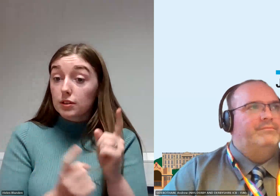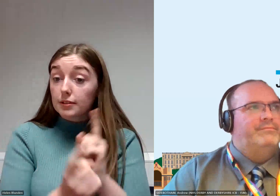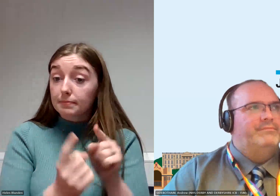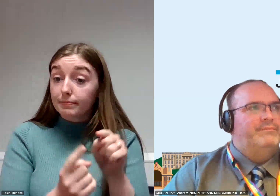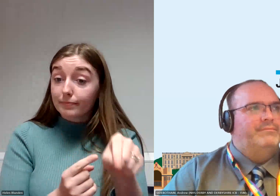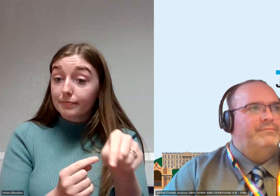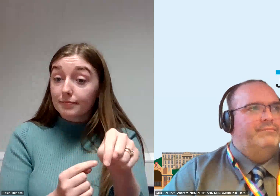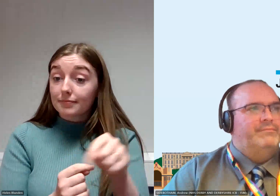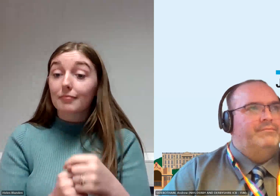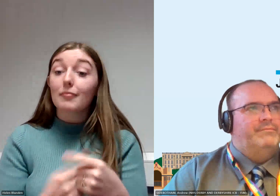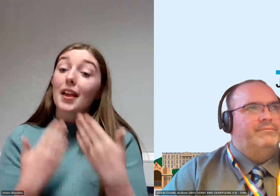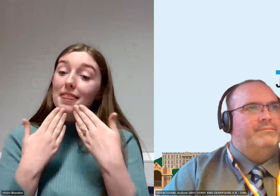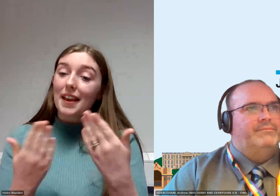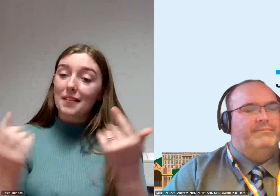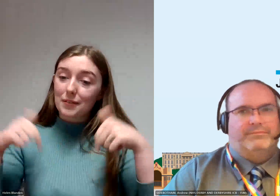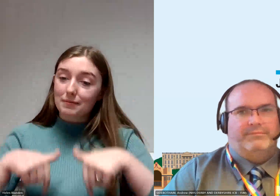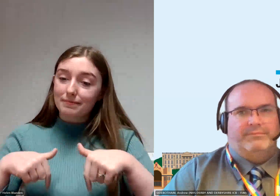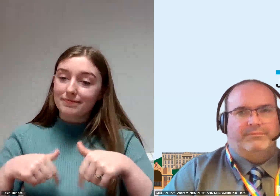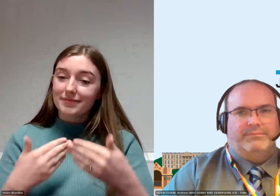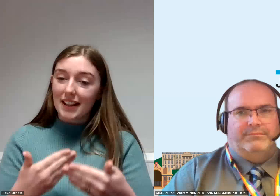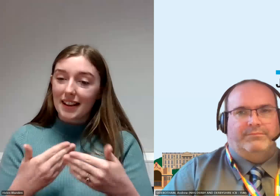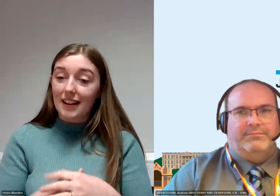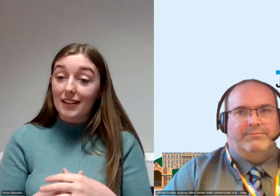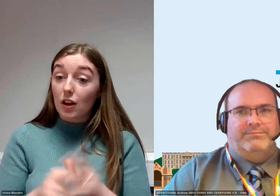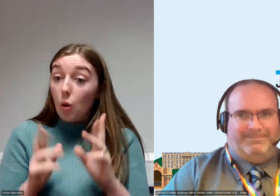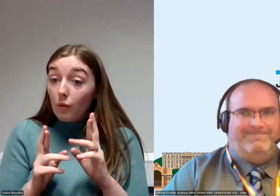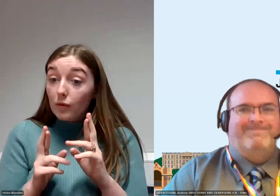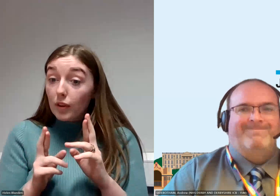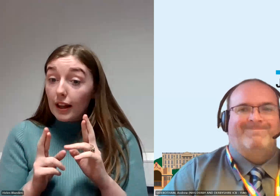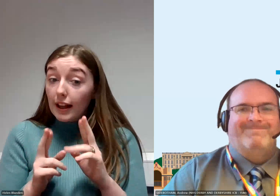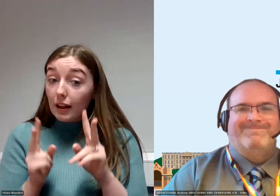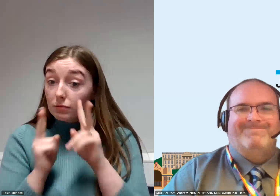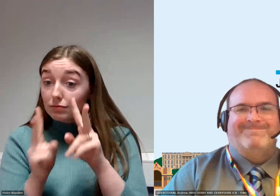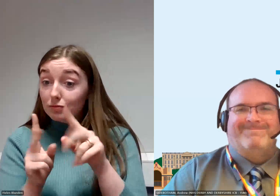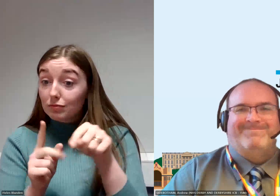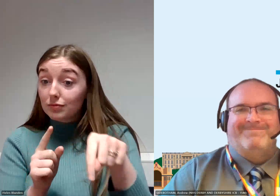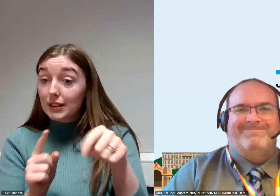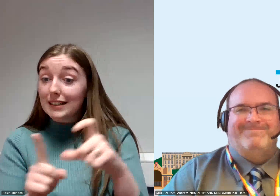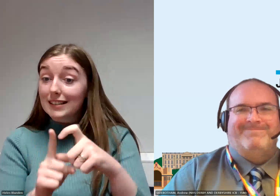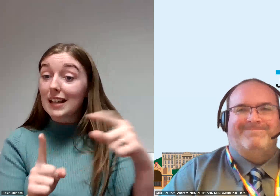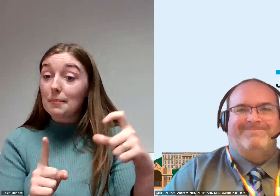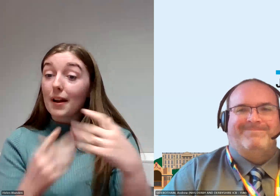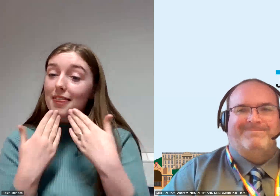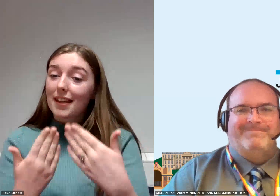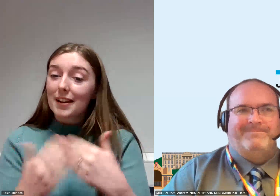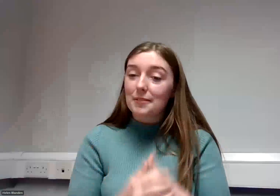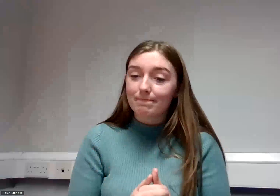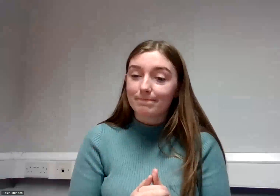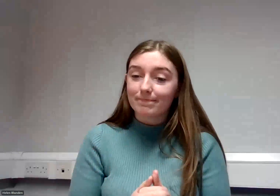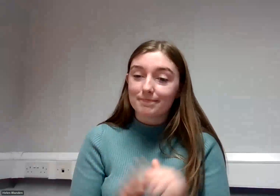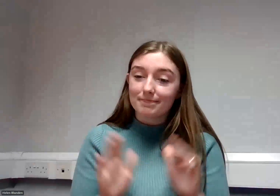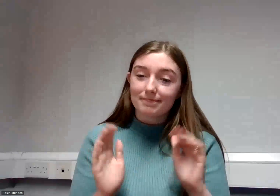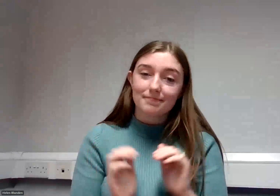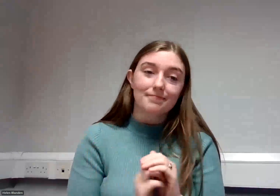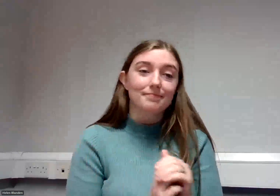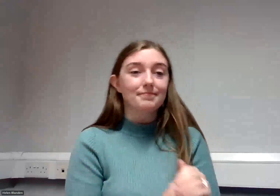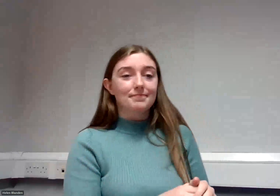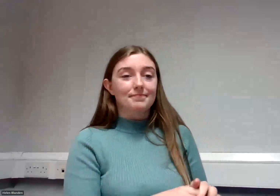for attending today, and hopefully we'll see you in December. Thank you very much. Bye-bye. Thank you.